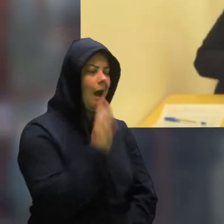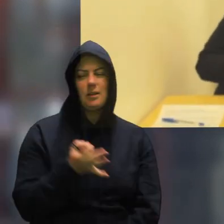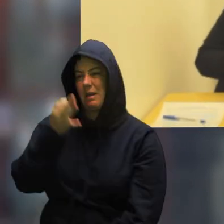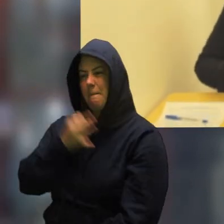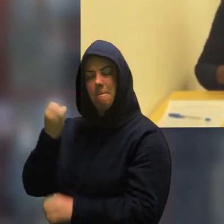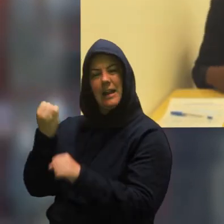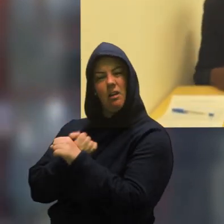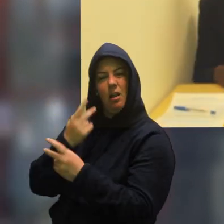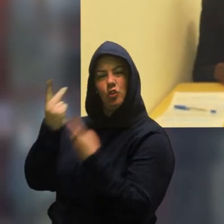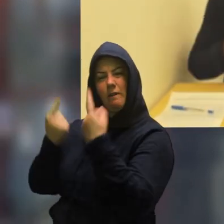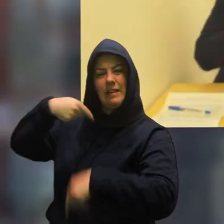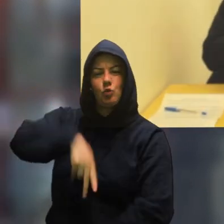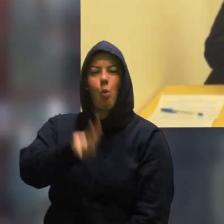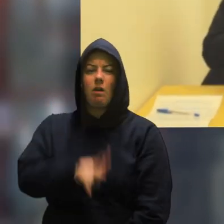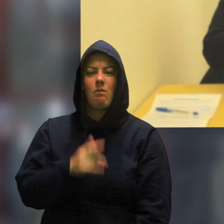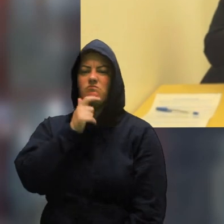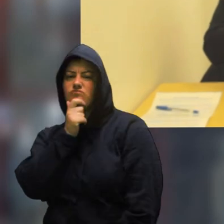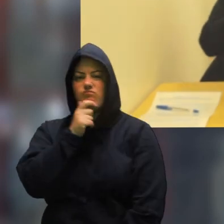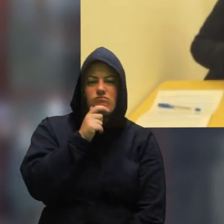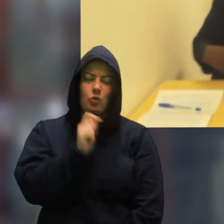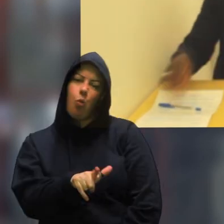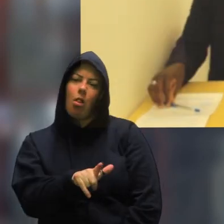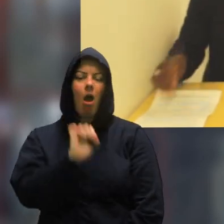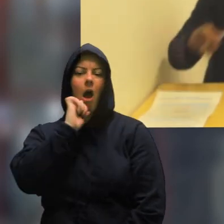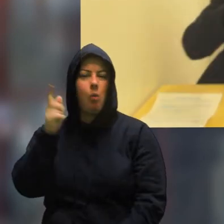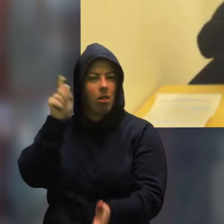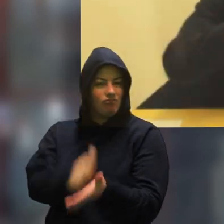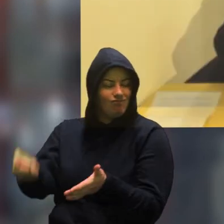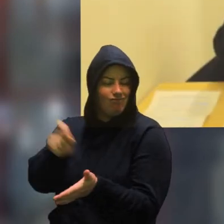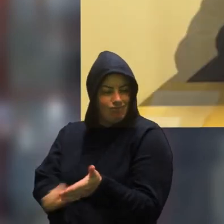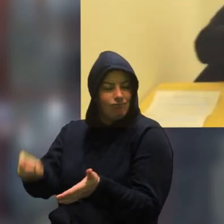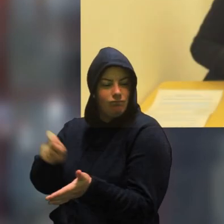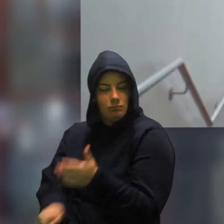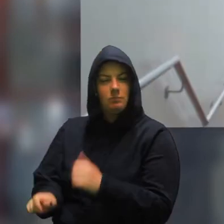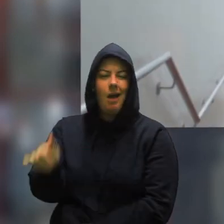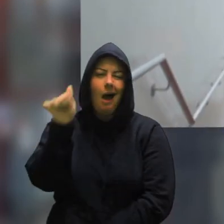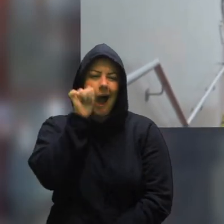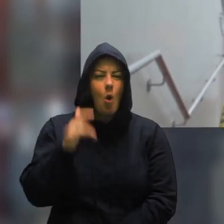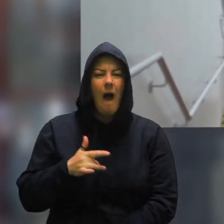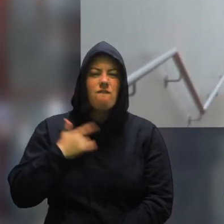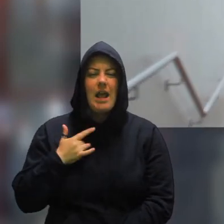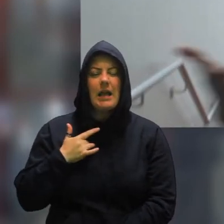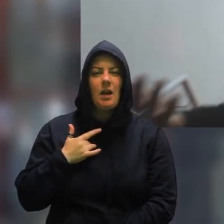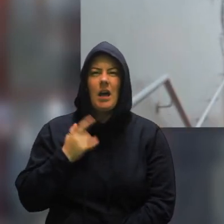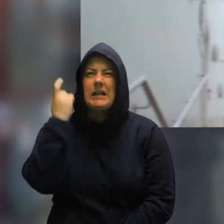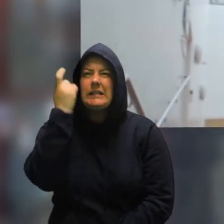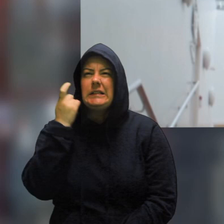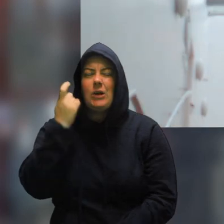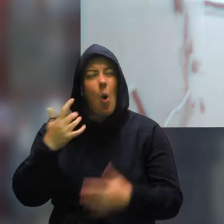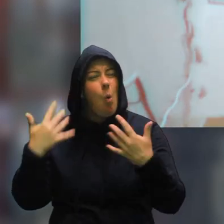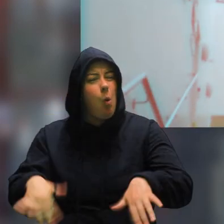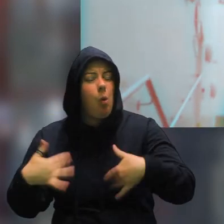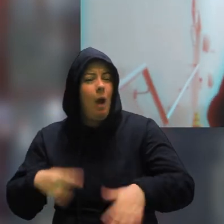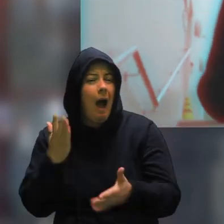Gordon hollered at me to make a track for this school. I said, that's cool. Let me go to my writing tool. And I know that feeling when you sat there